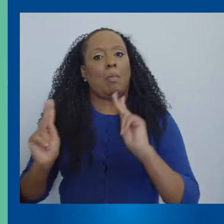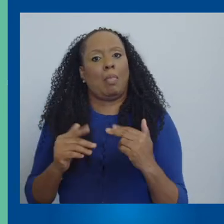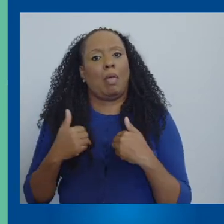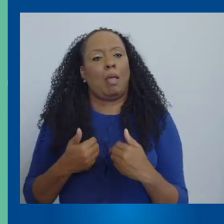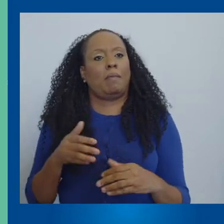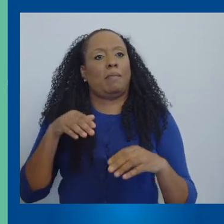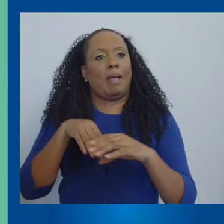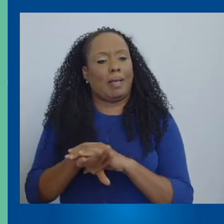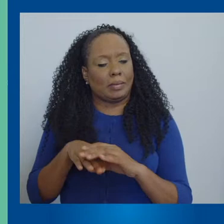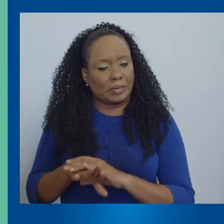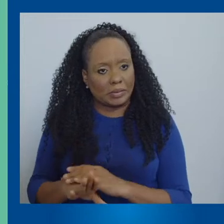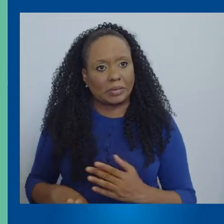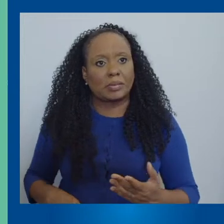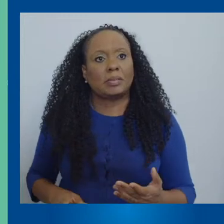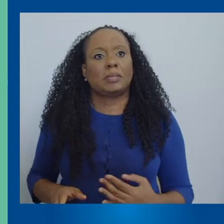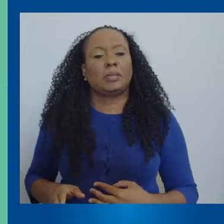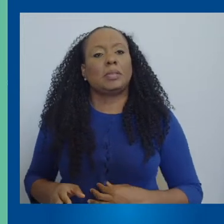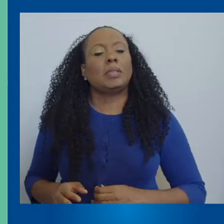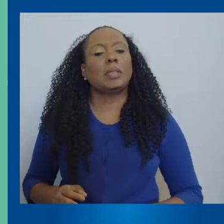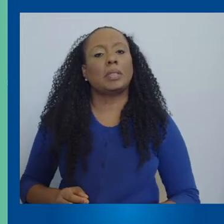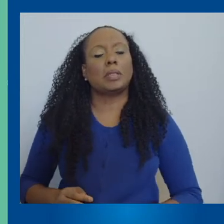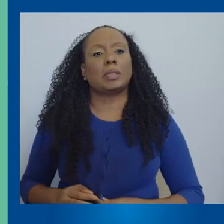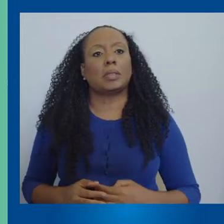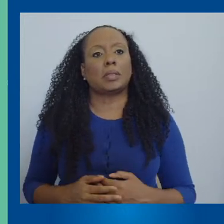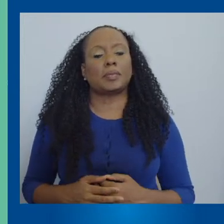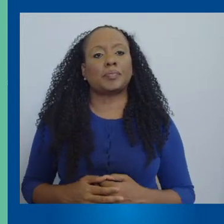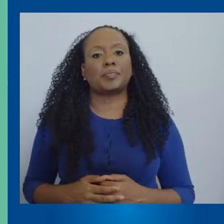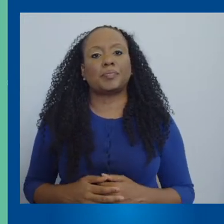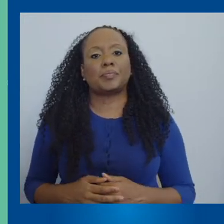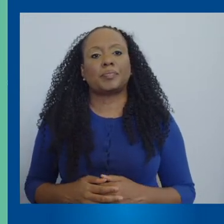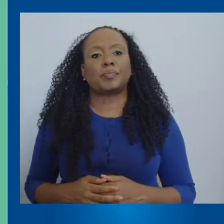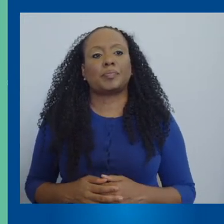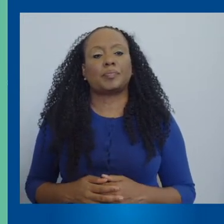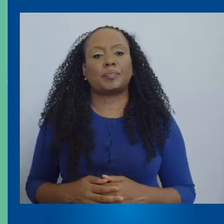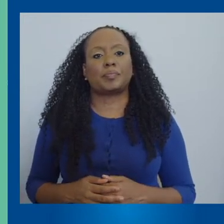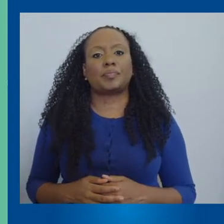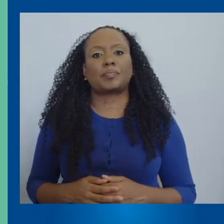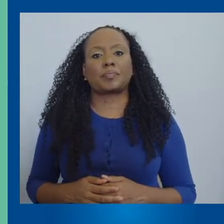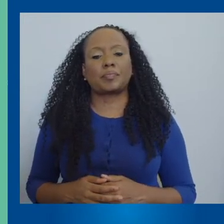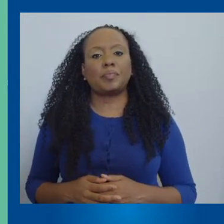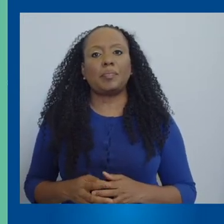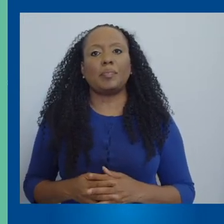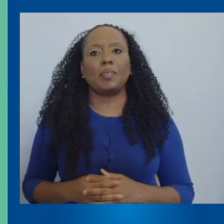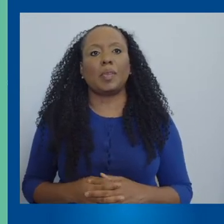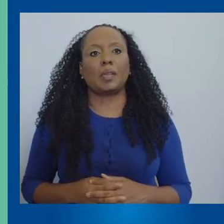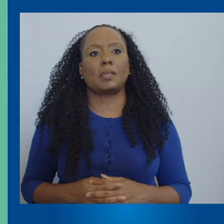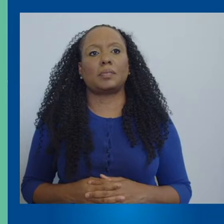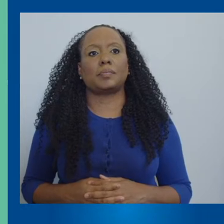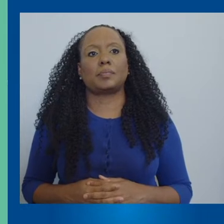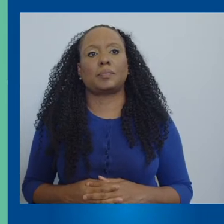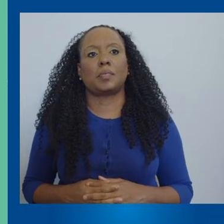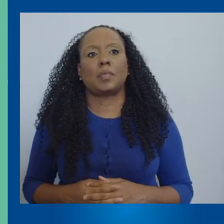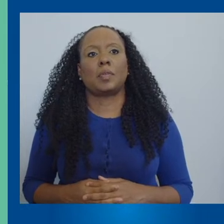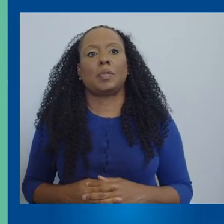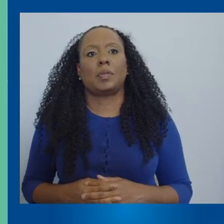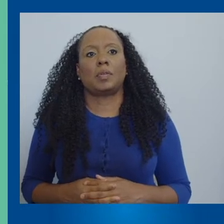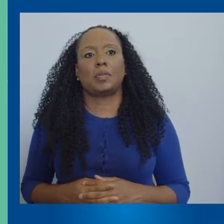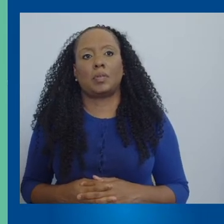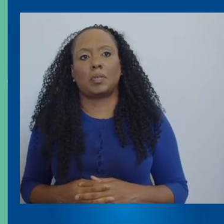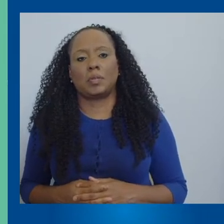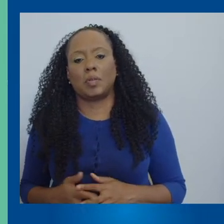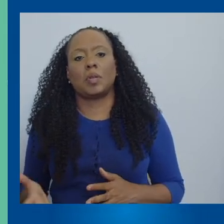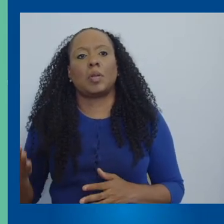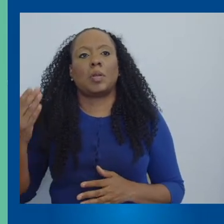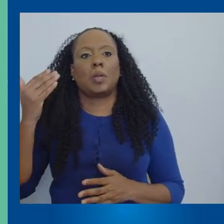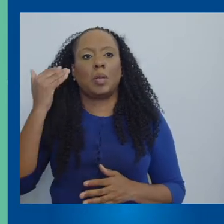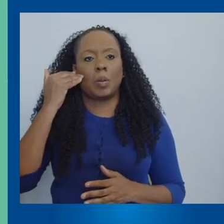waste facilities. Of course, we need to segregate sources of human fecal material, ensure